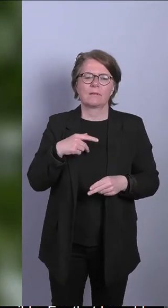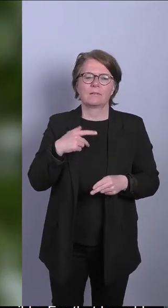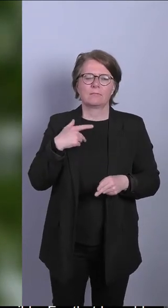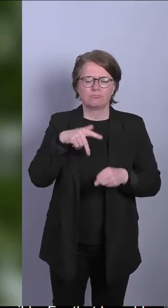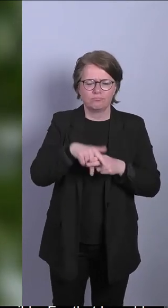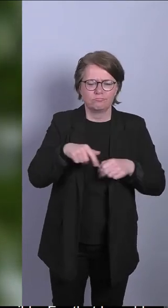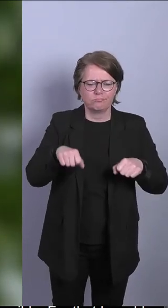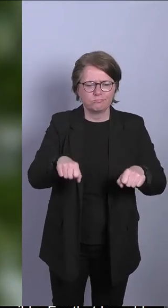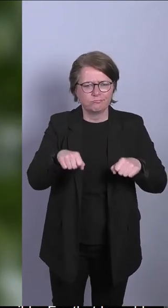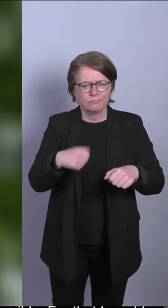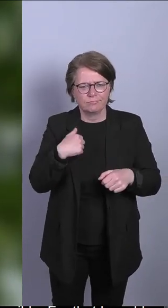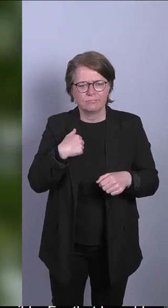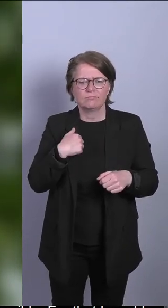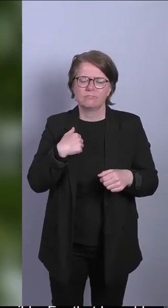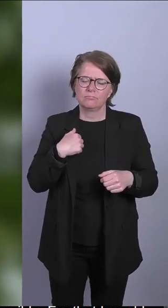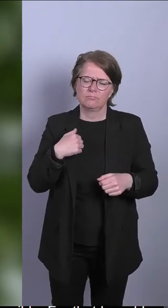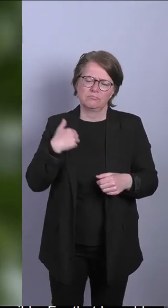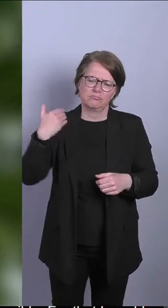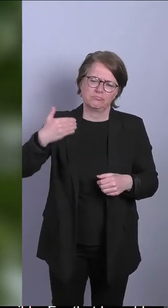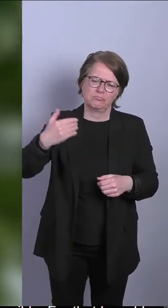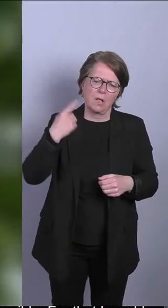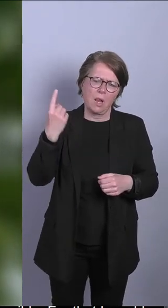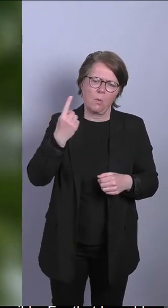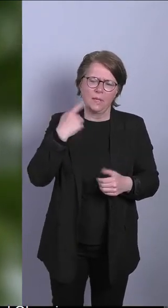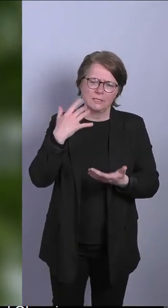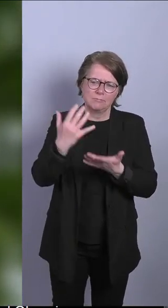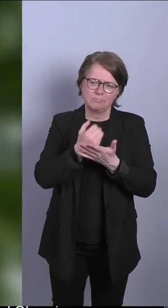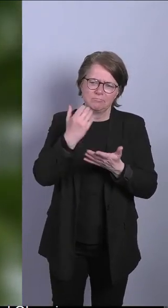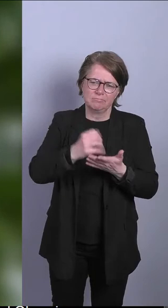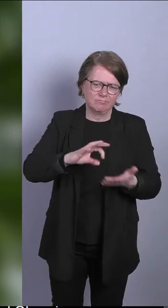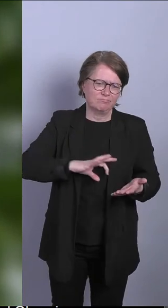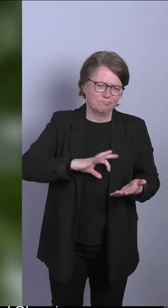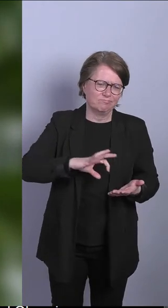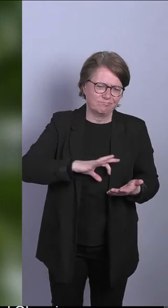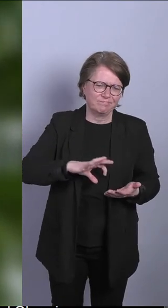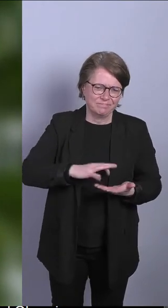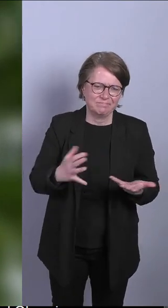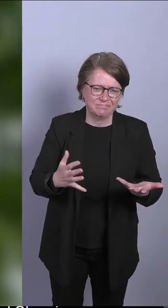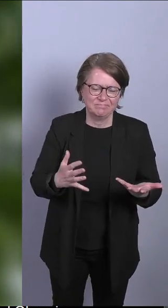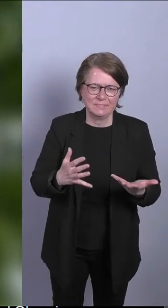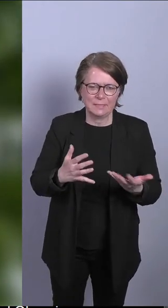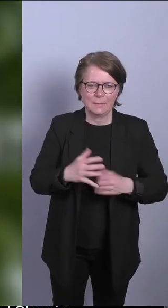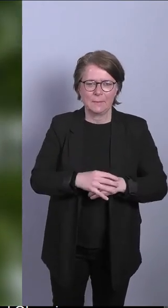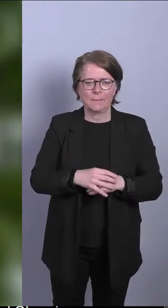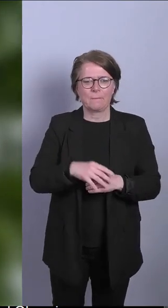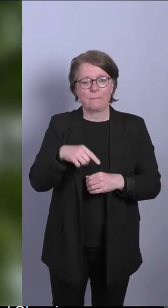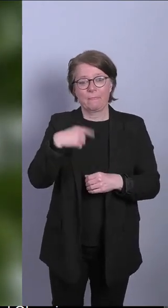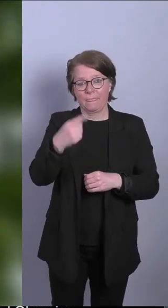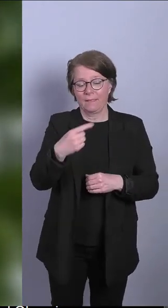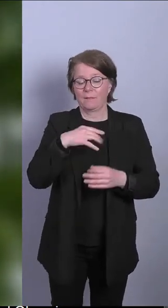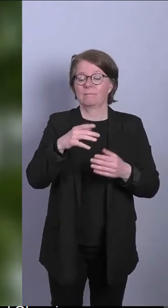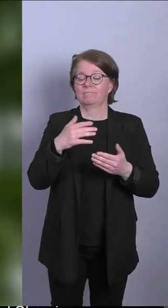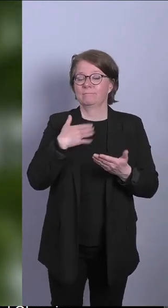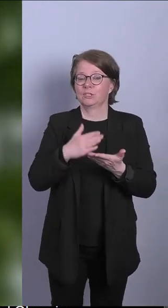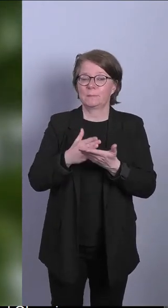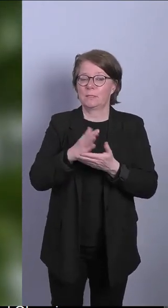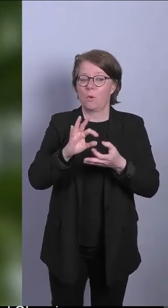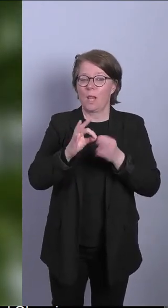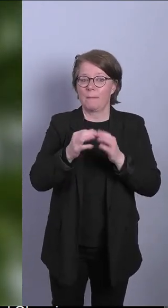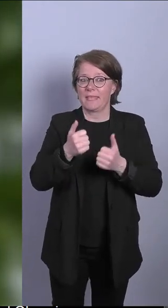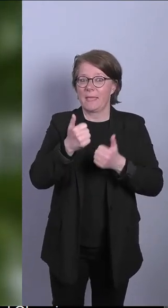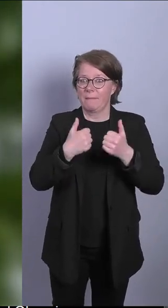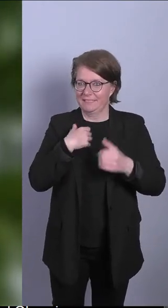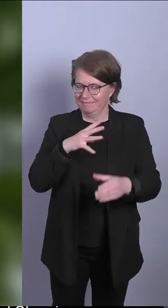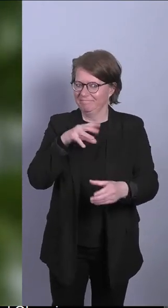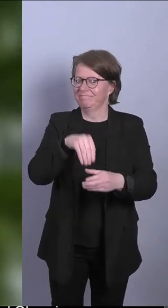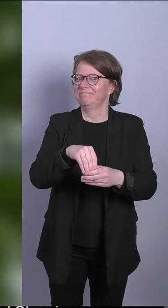sport. I've won many medals for Germany over many years. And of course, I'm also participating in the